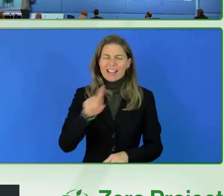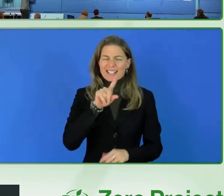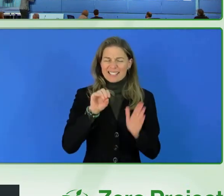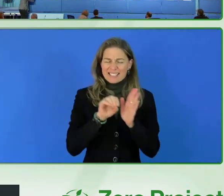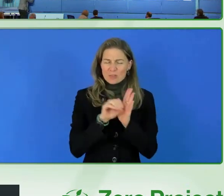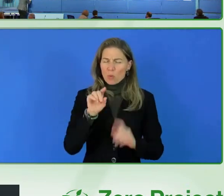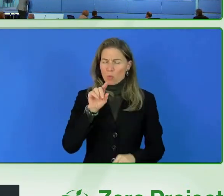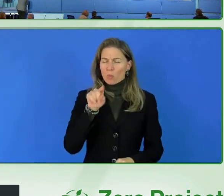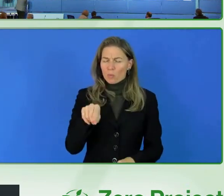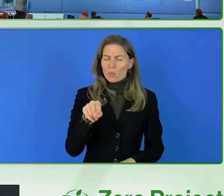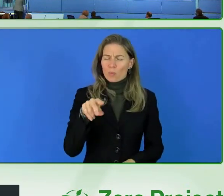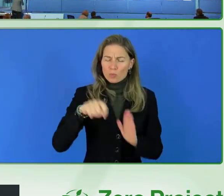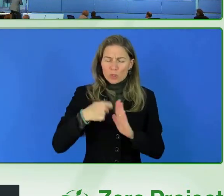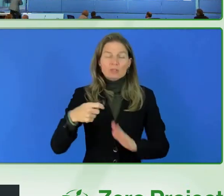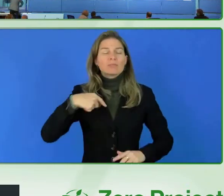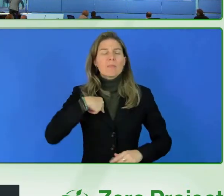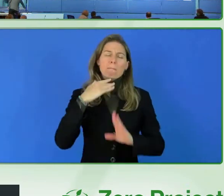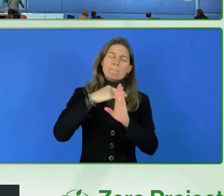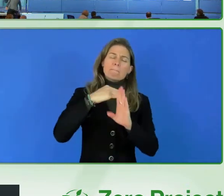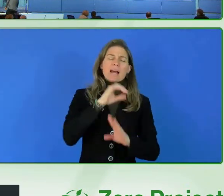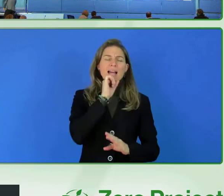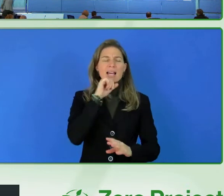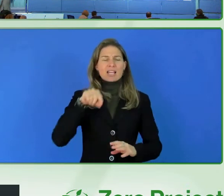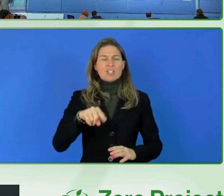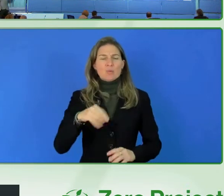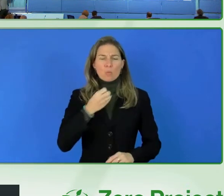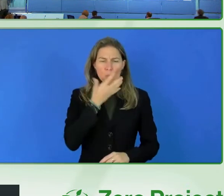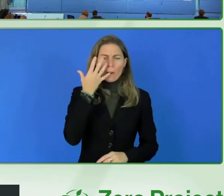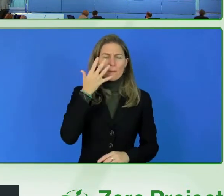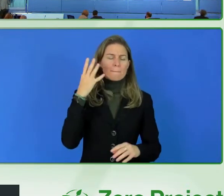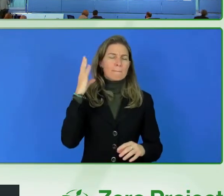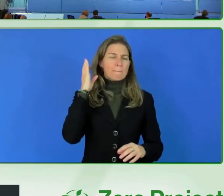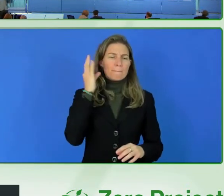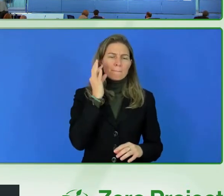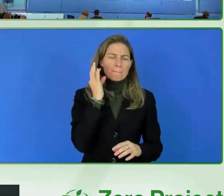man with brown hair and a beard and a light